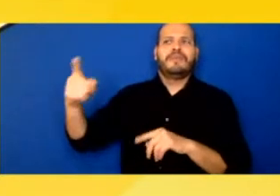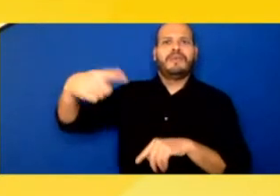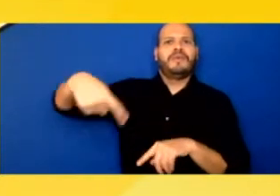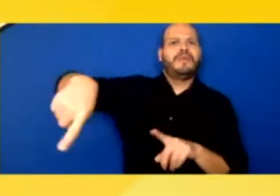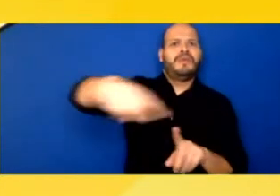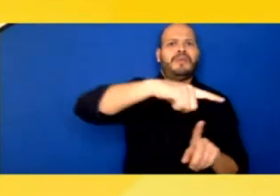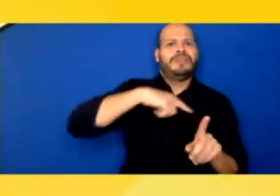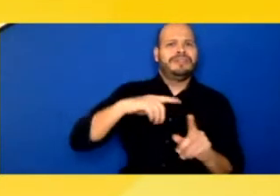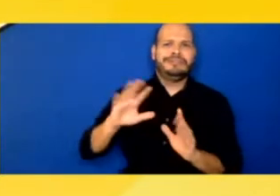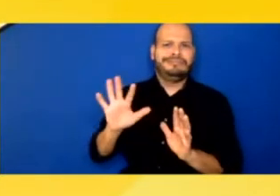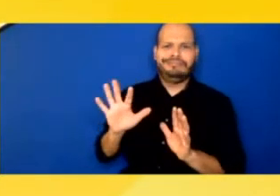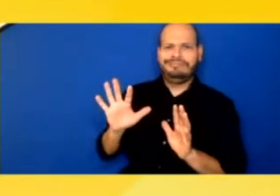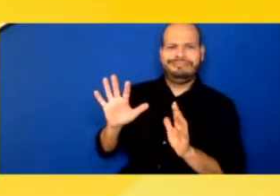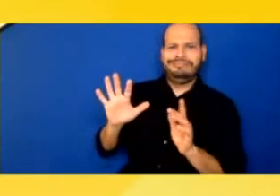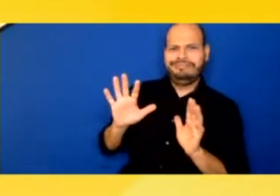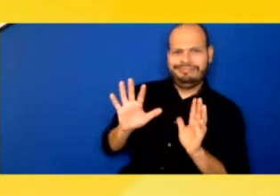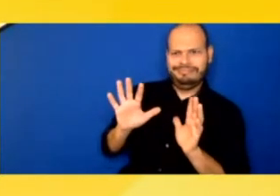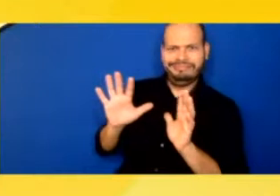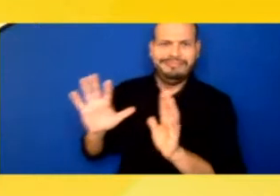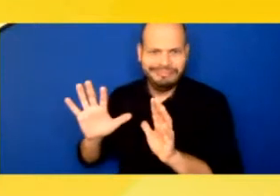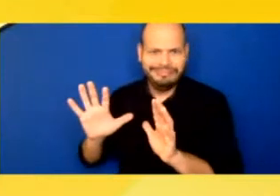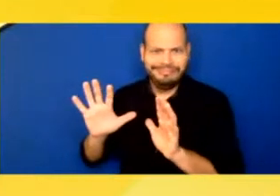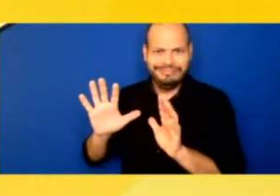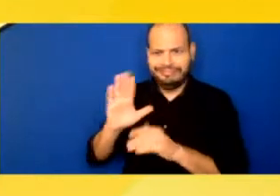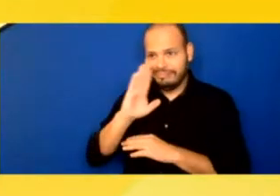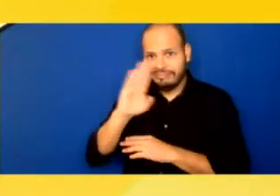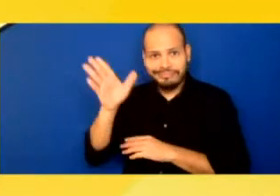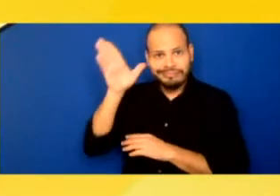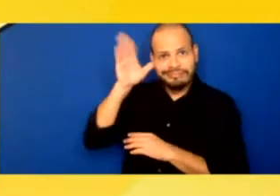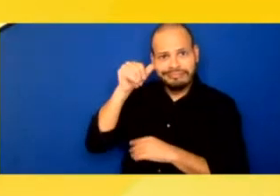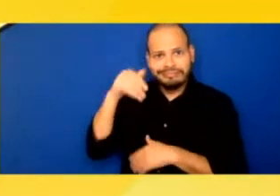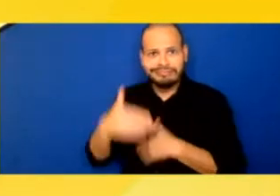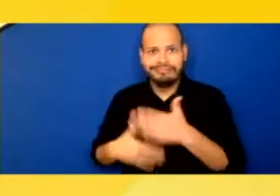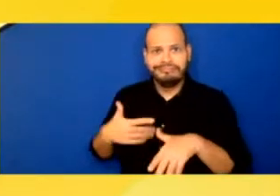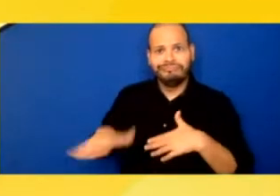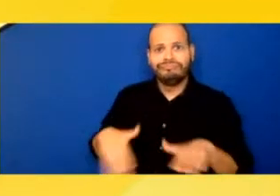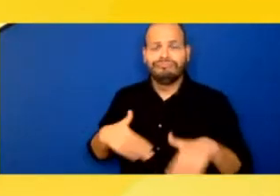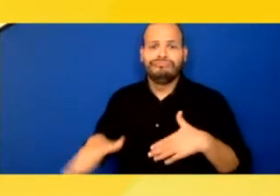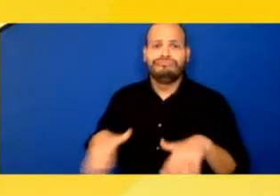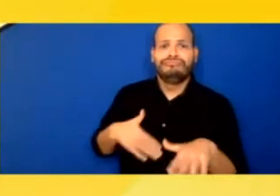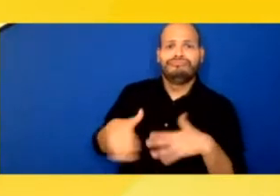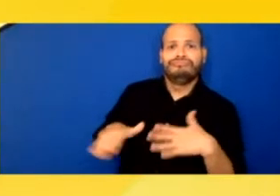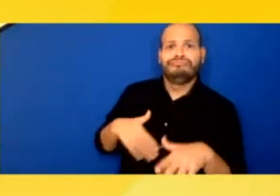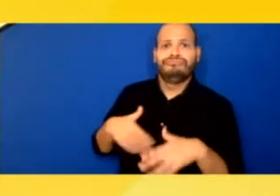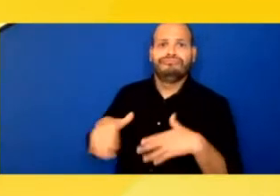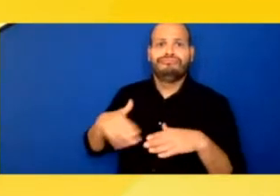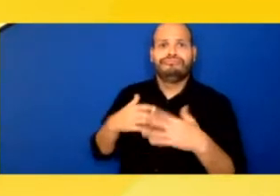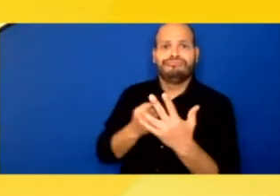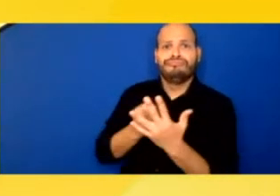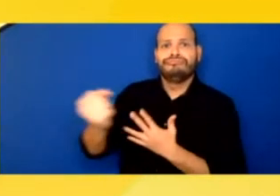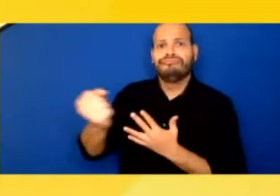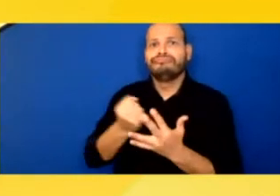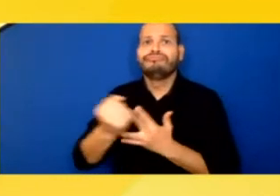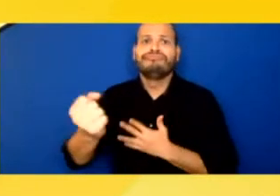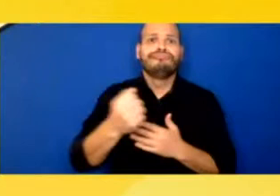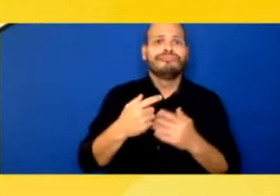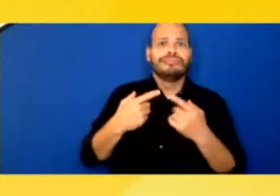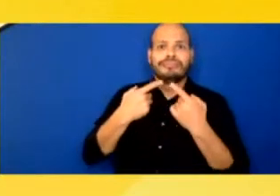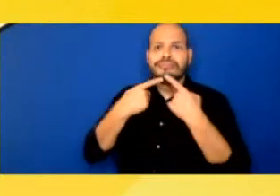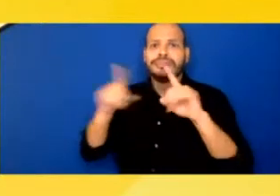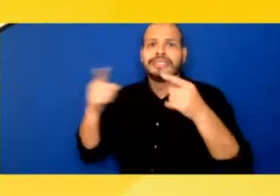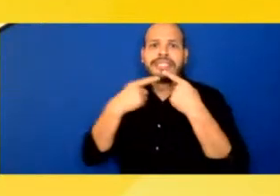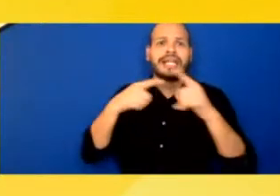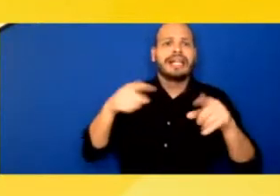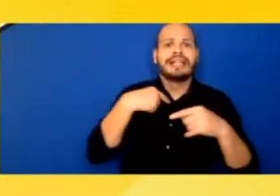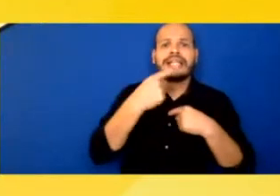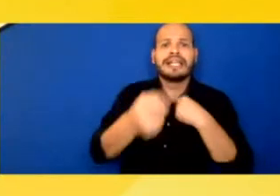walking, keep on a talking, keep on a marching, walking up the freedom way. My